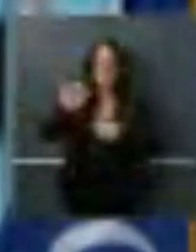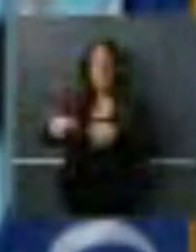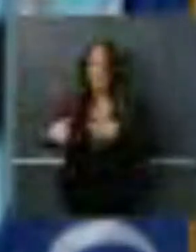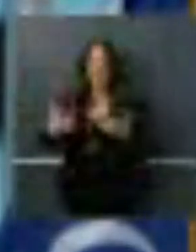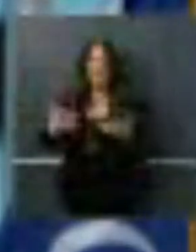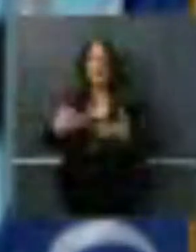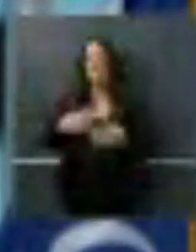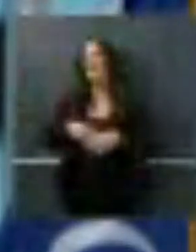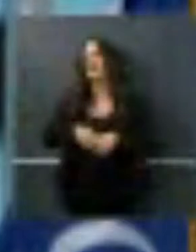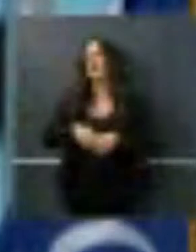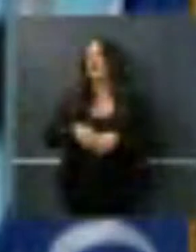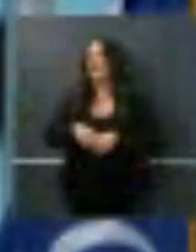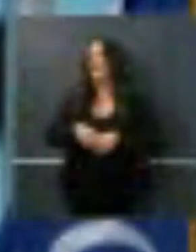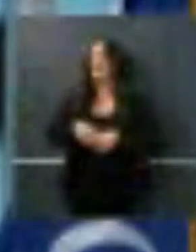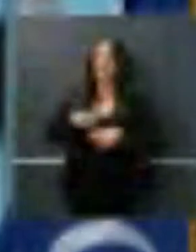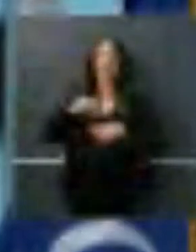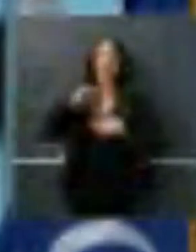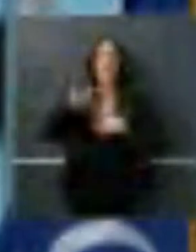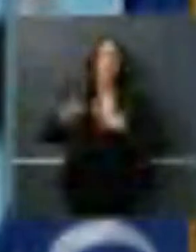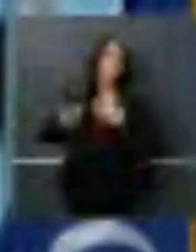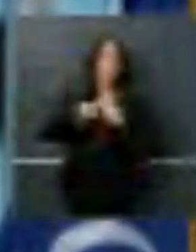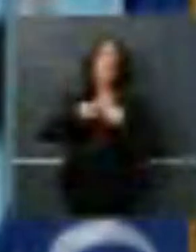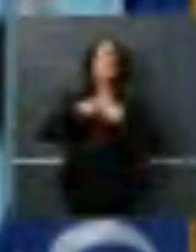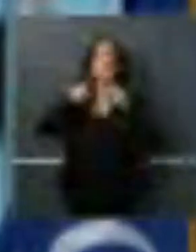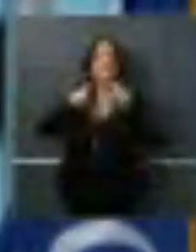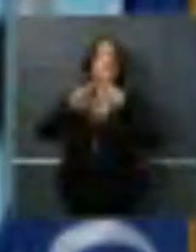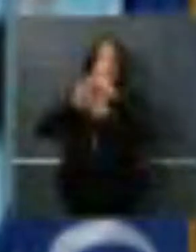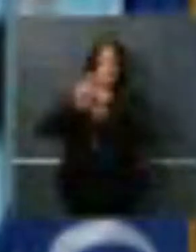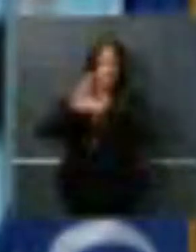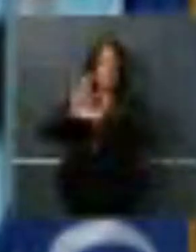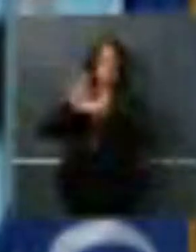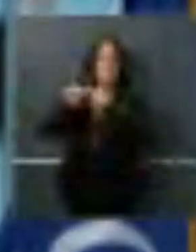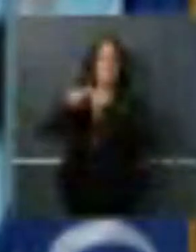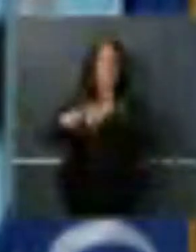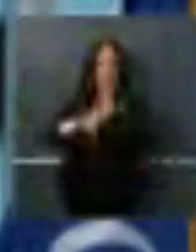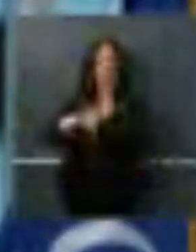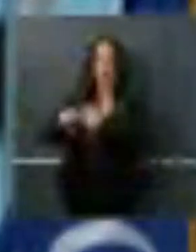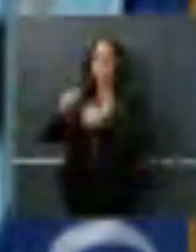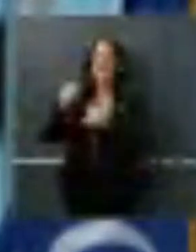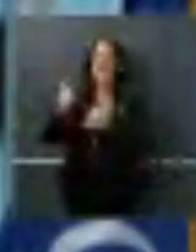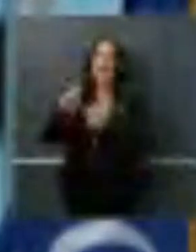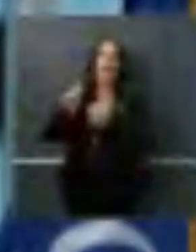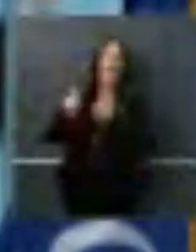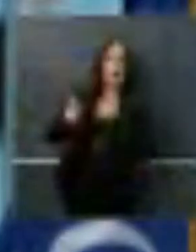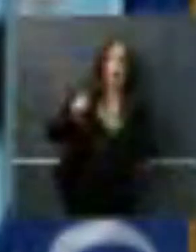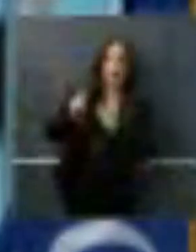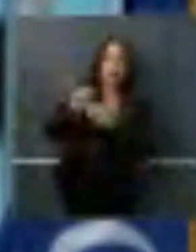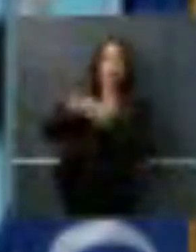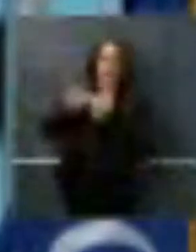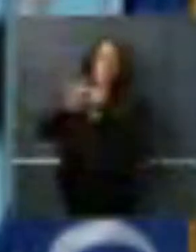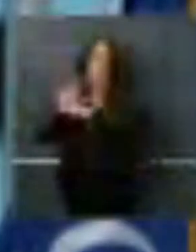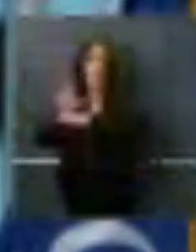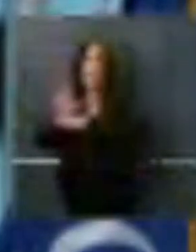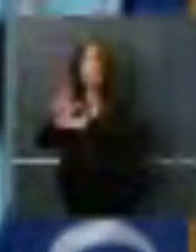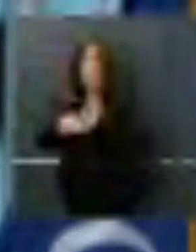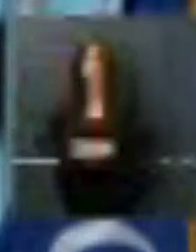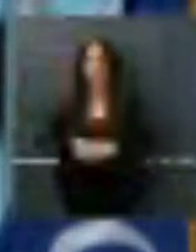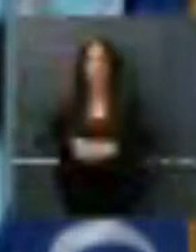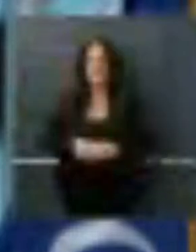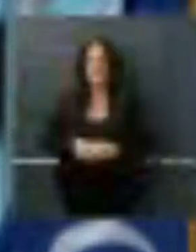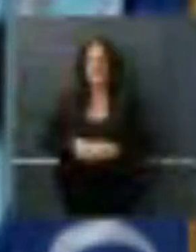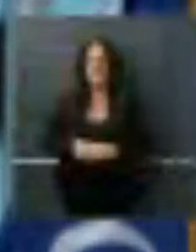expanded them, and that should certainly help. I also want to extend the expansion, not just to Verily. Verily is one of our many,